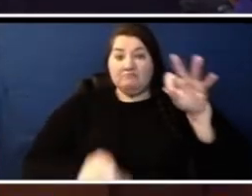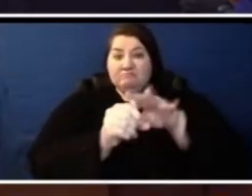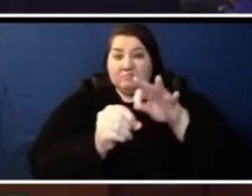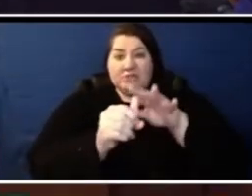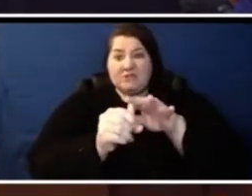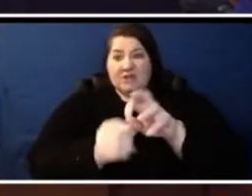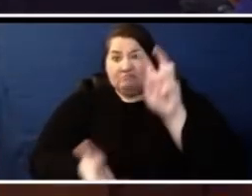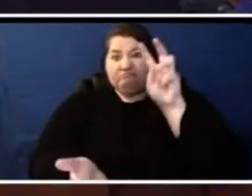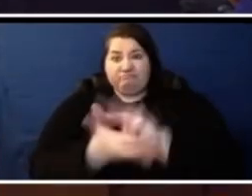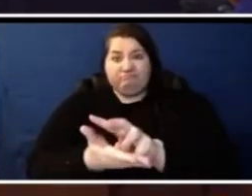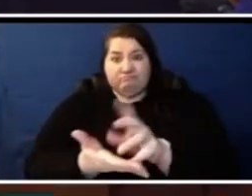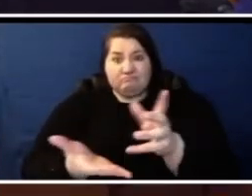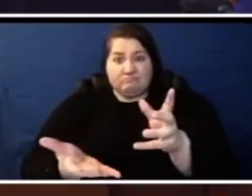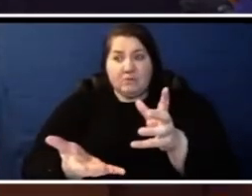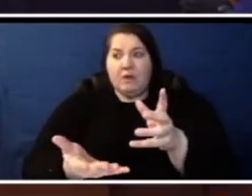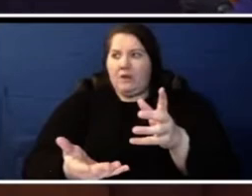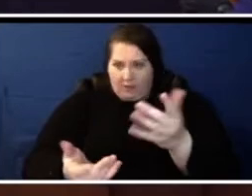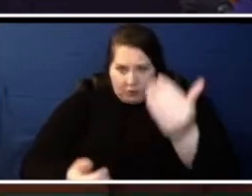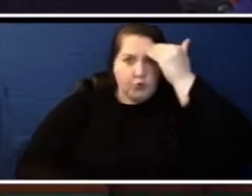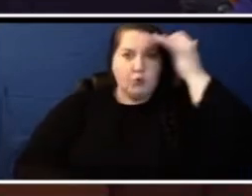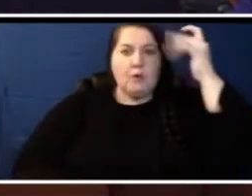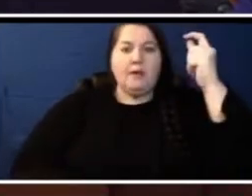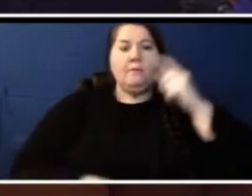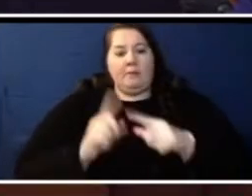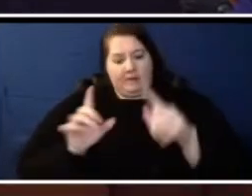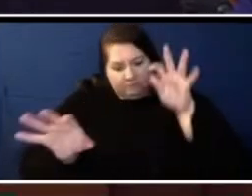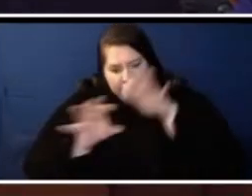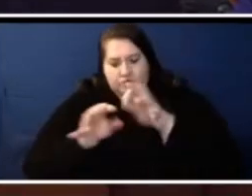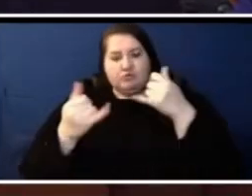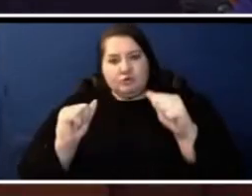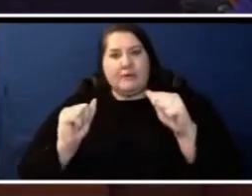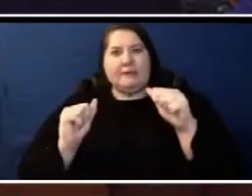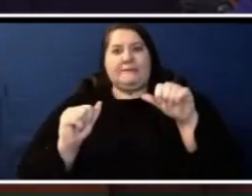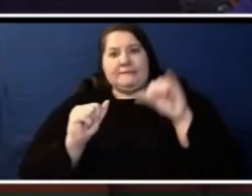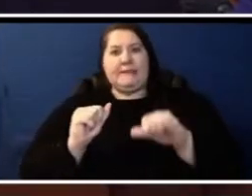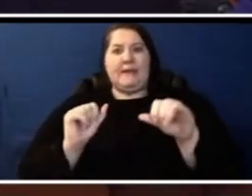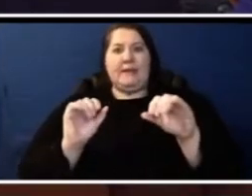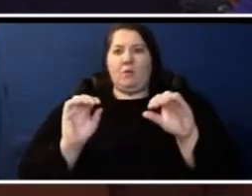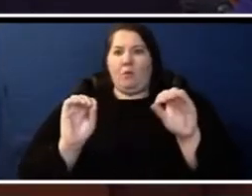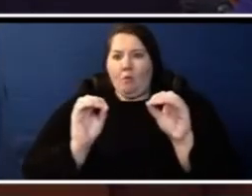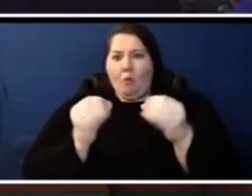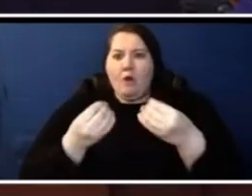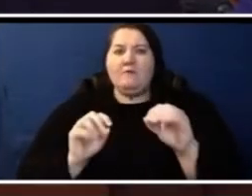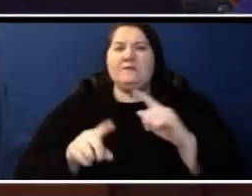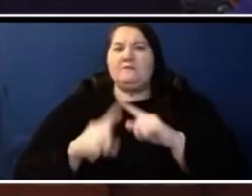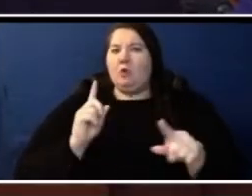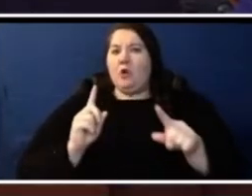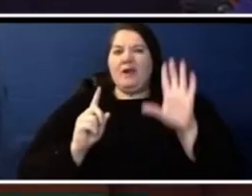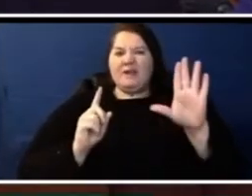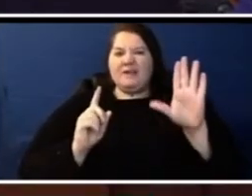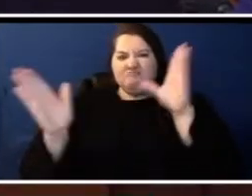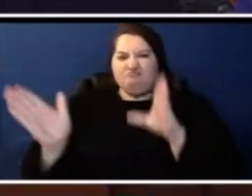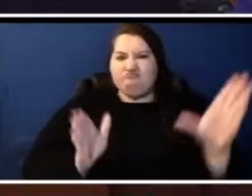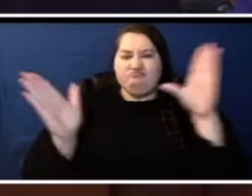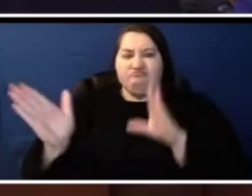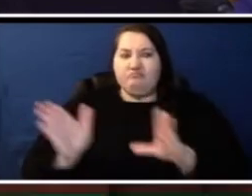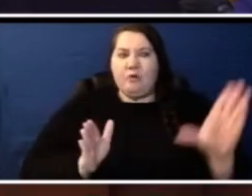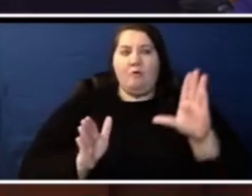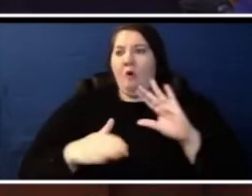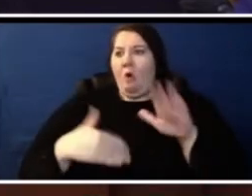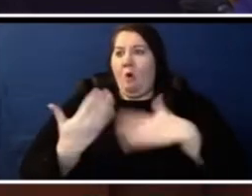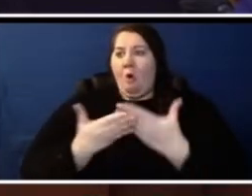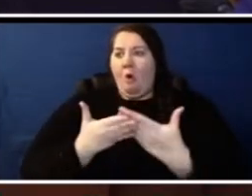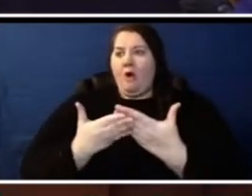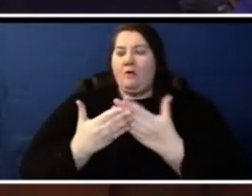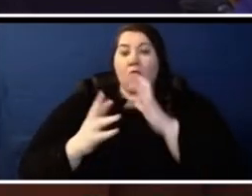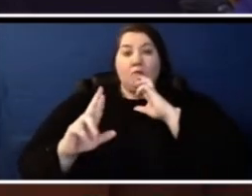he chose to try to stay in office through a multi-part scheme to overturn the results and block the transfer